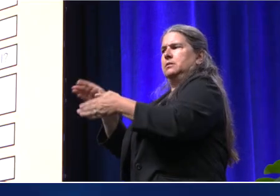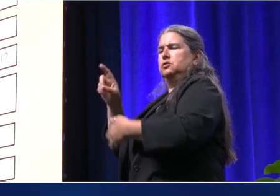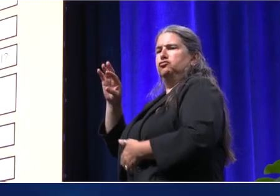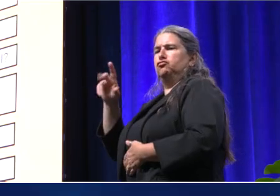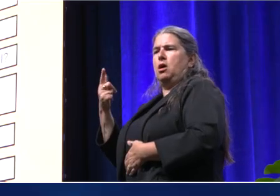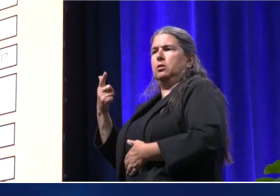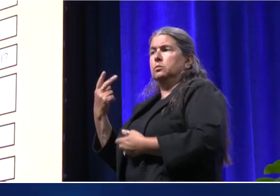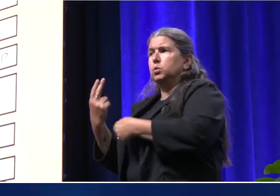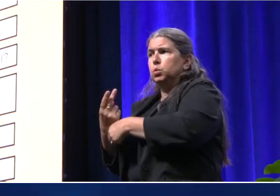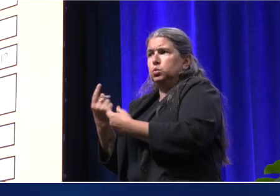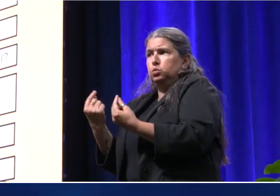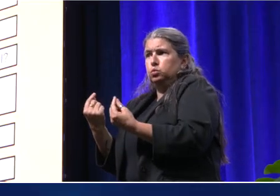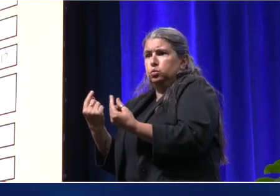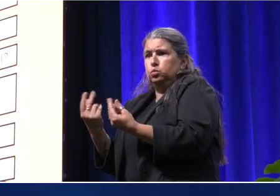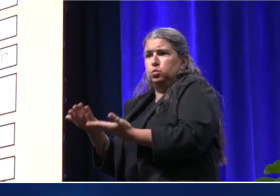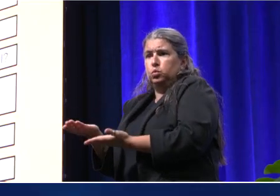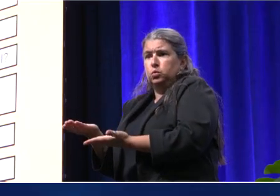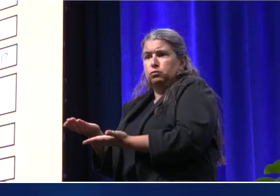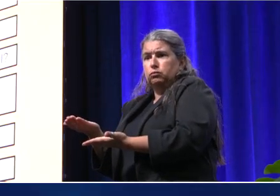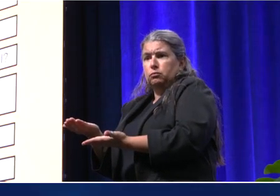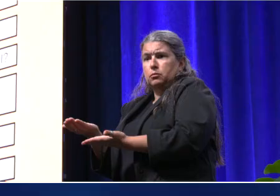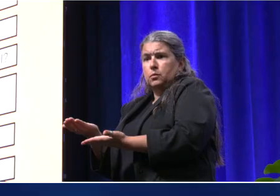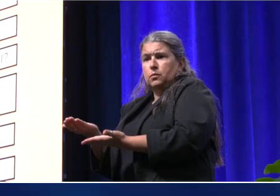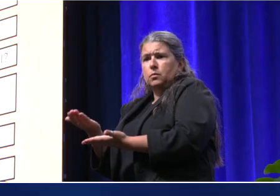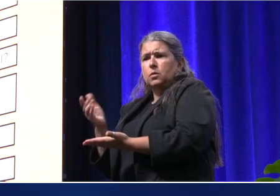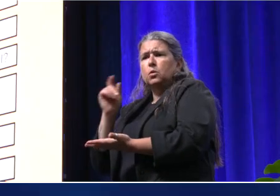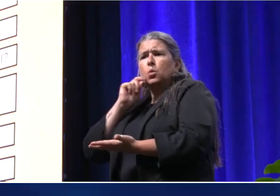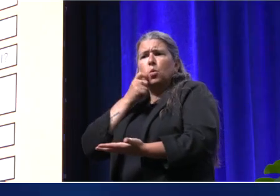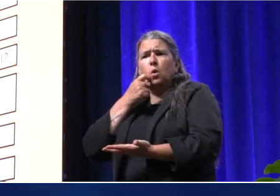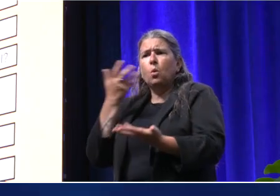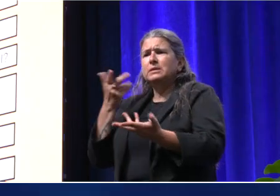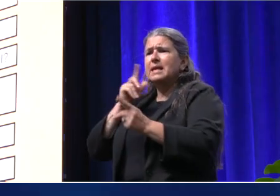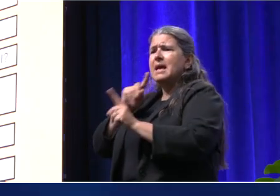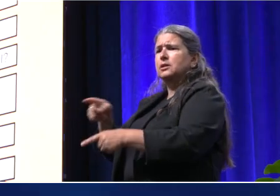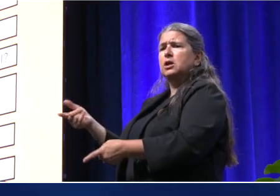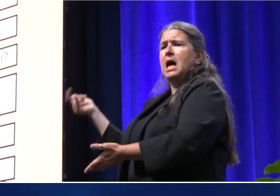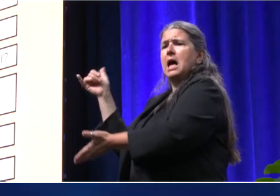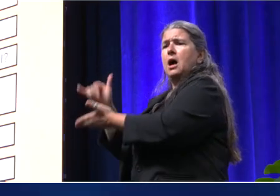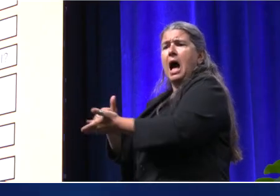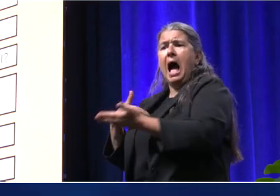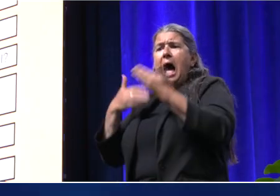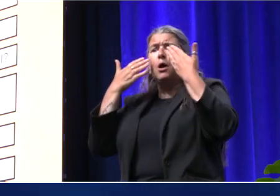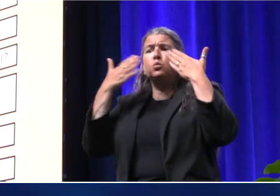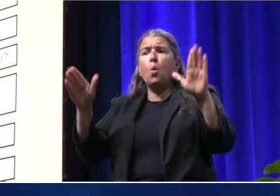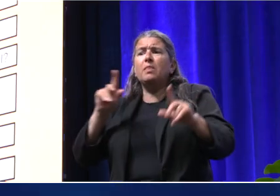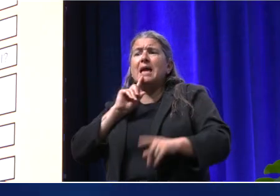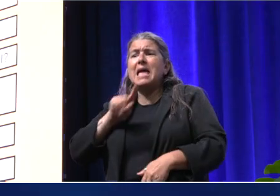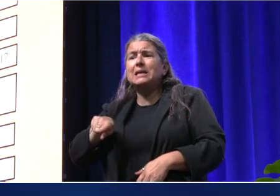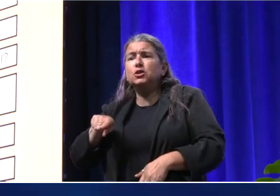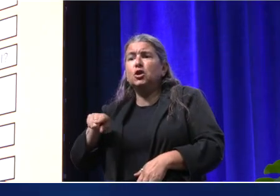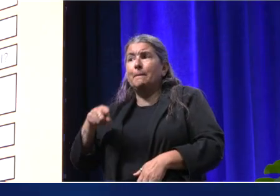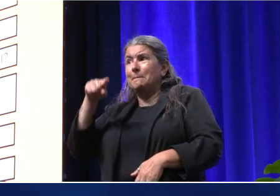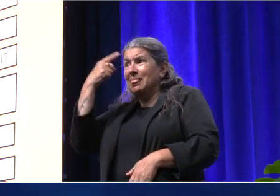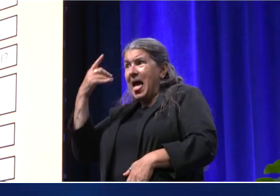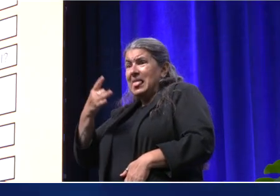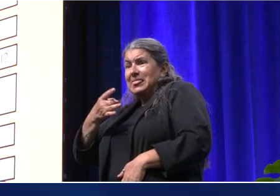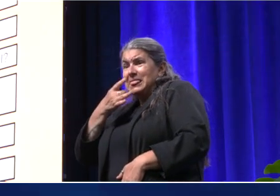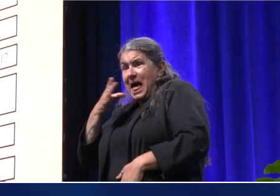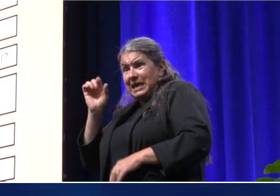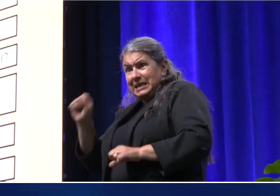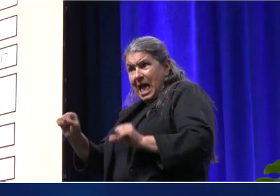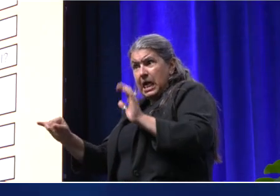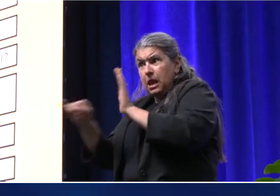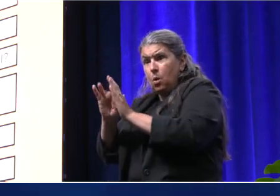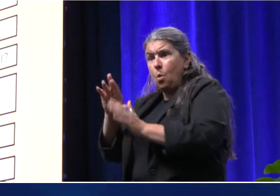what's the answer? And they were like, click. And so I don't actually know. I don't know the answer to this question,